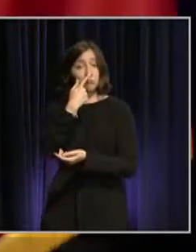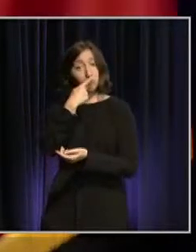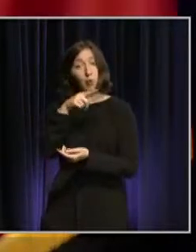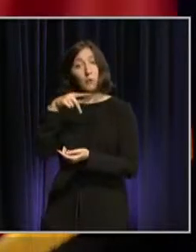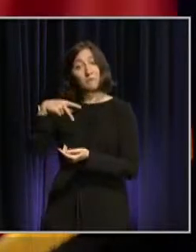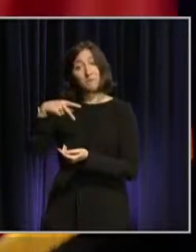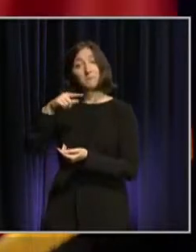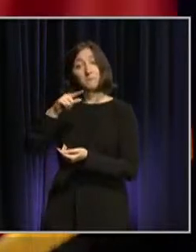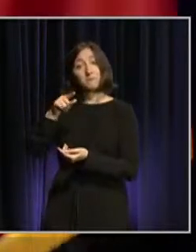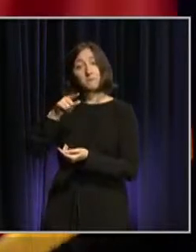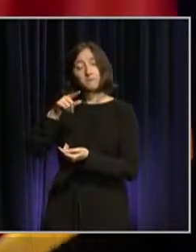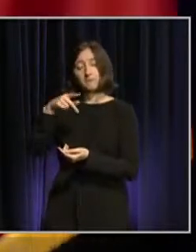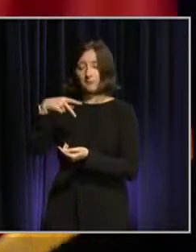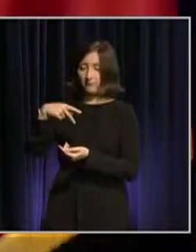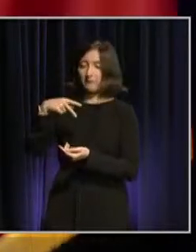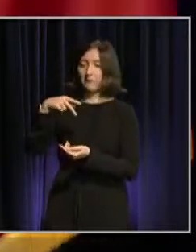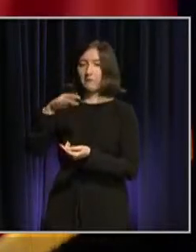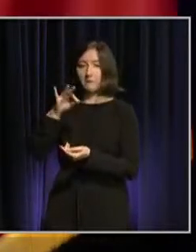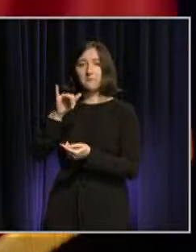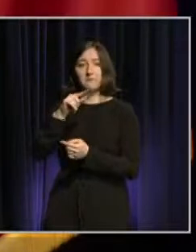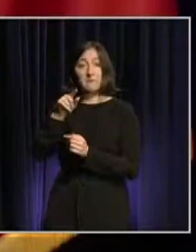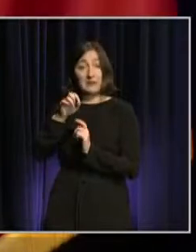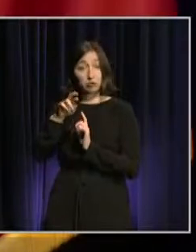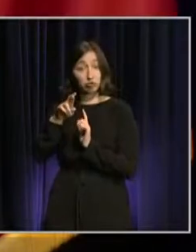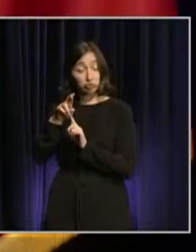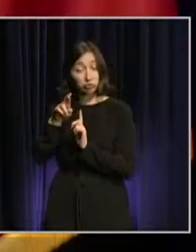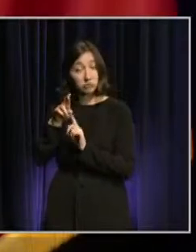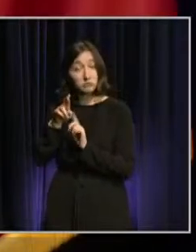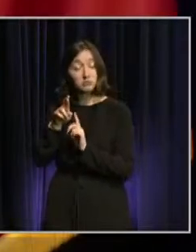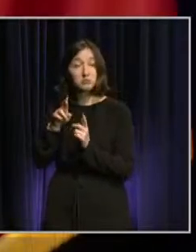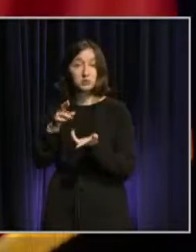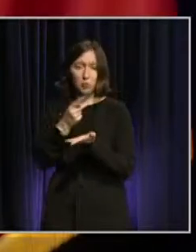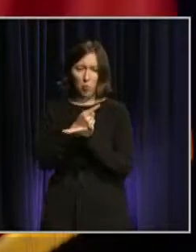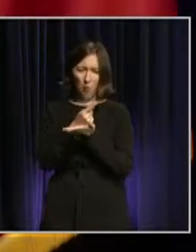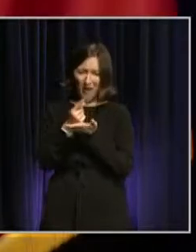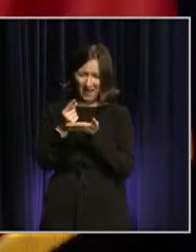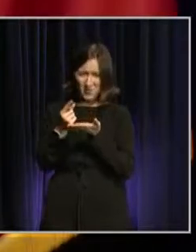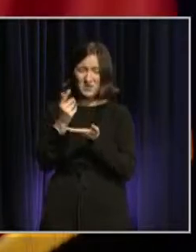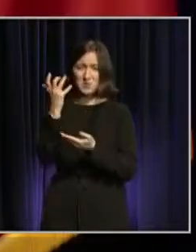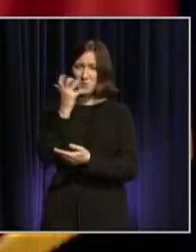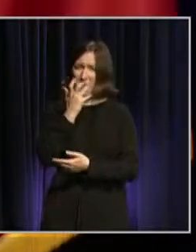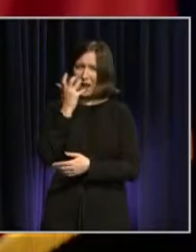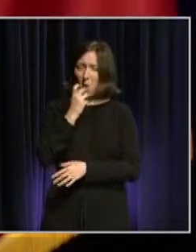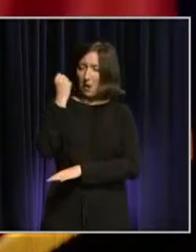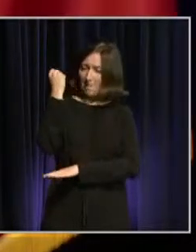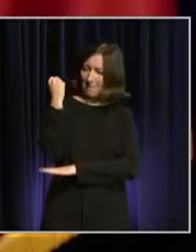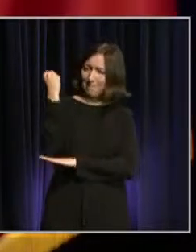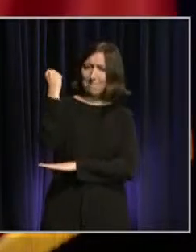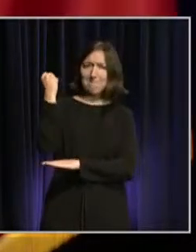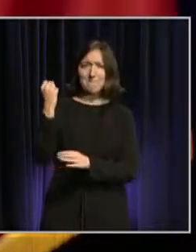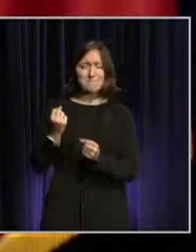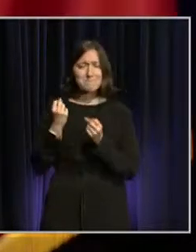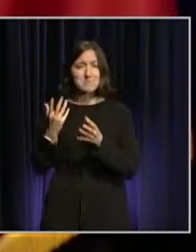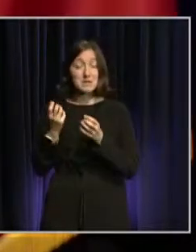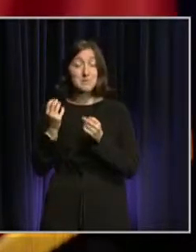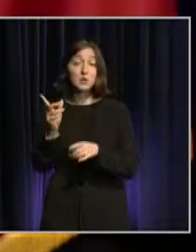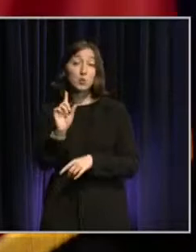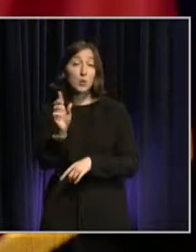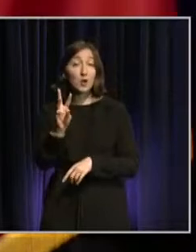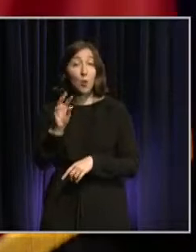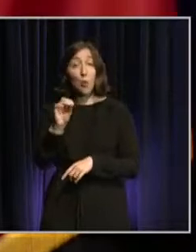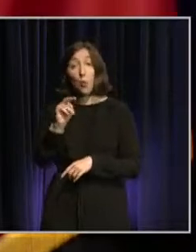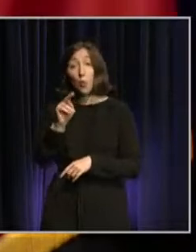by far our record for 1 week with University Hospital, Bexar County Hospital District, and doing the Wonderland and the